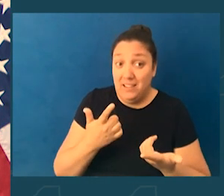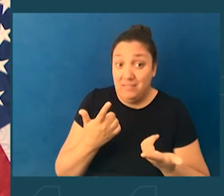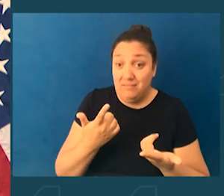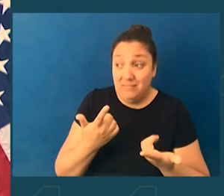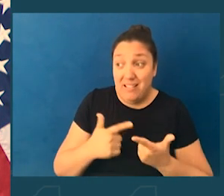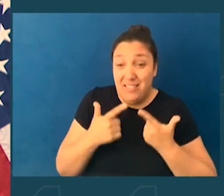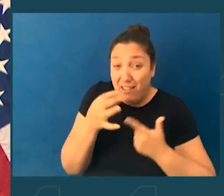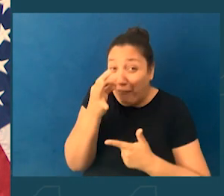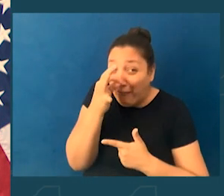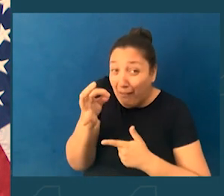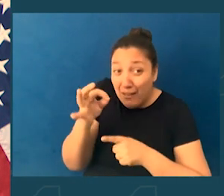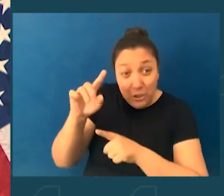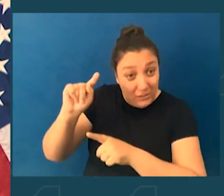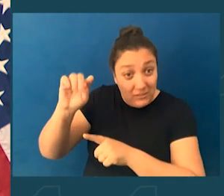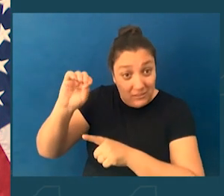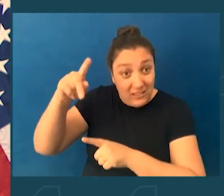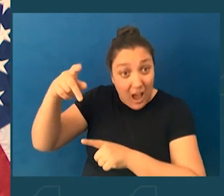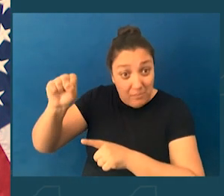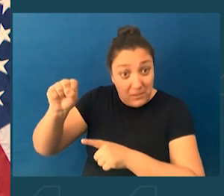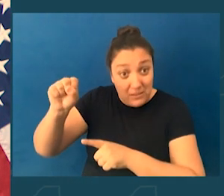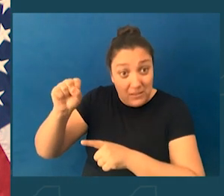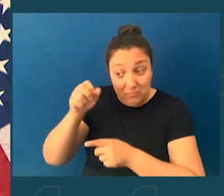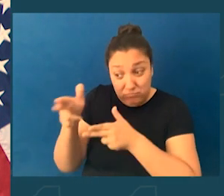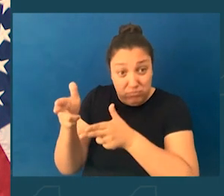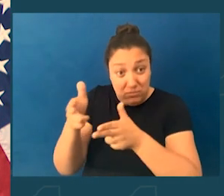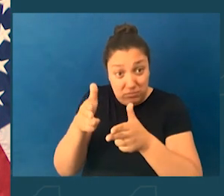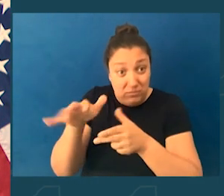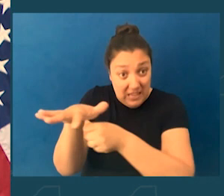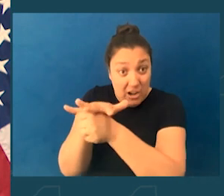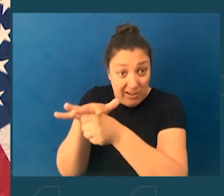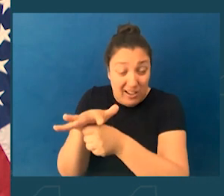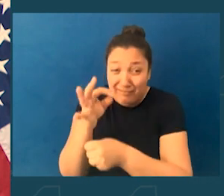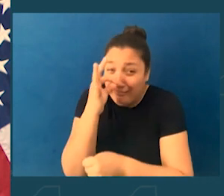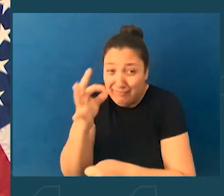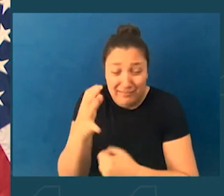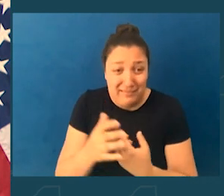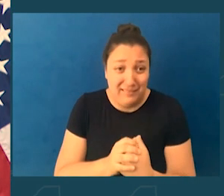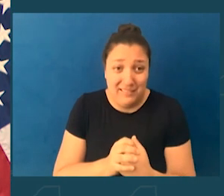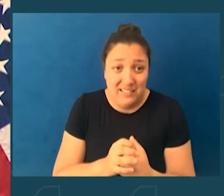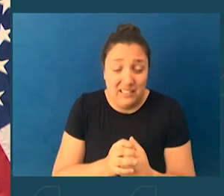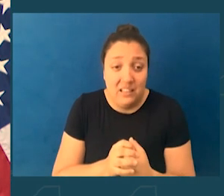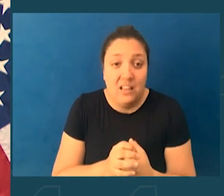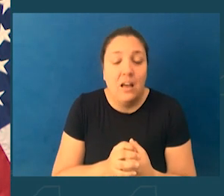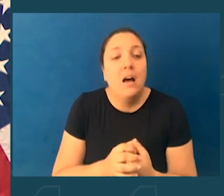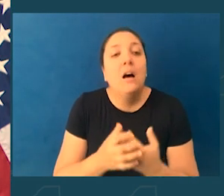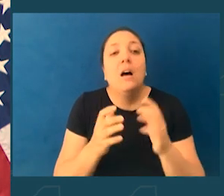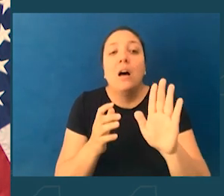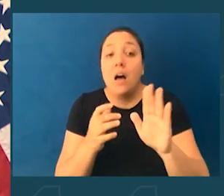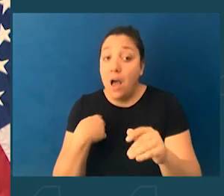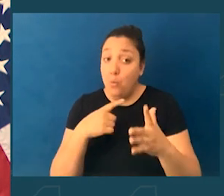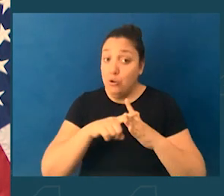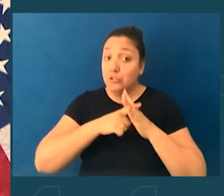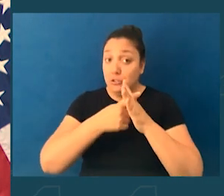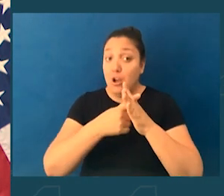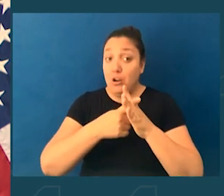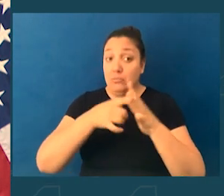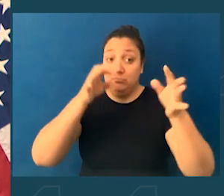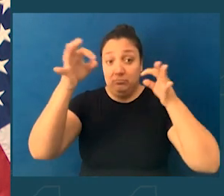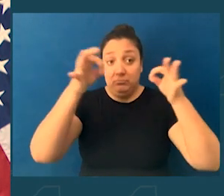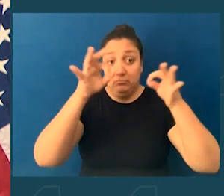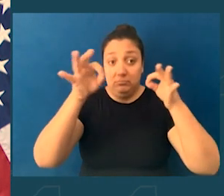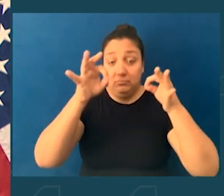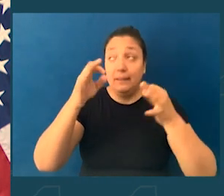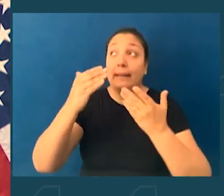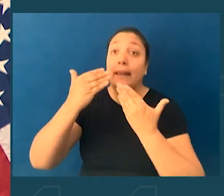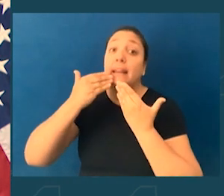tragedy at Tops Market for more than 20 years. I'd like to start by thanking the governor for her efforts to